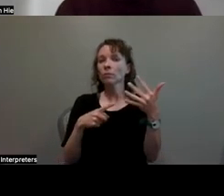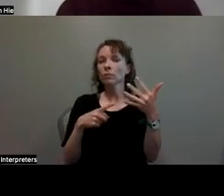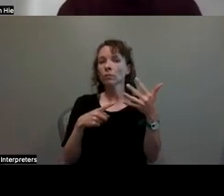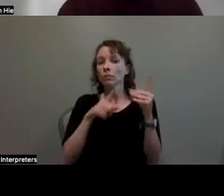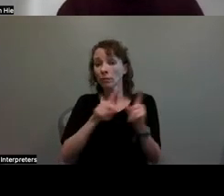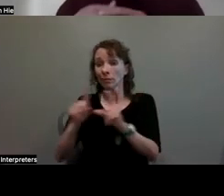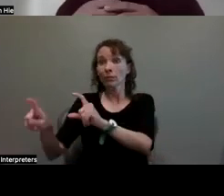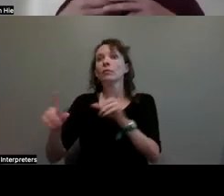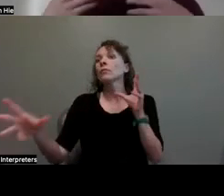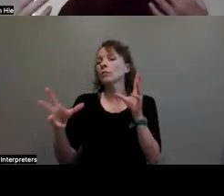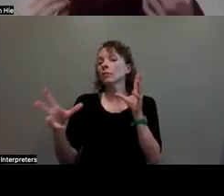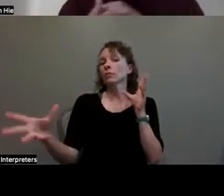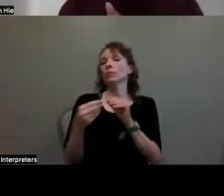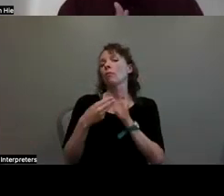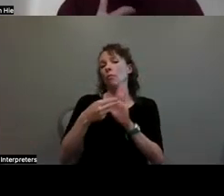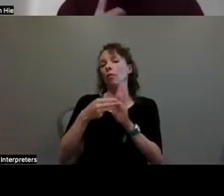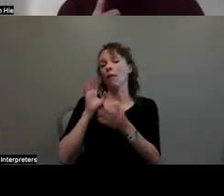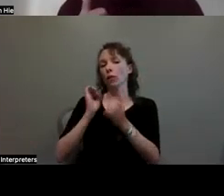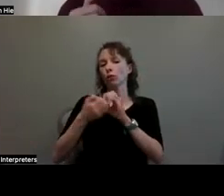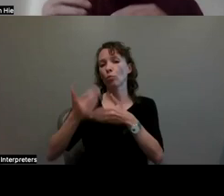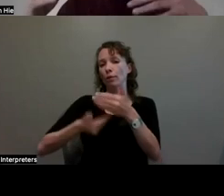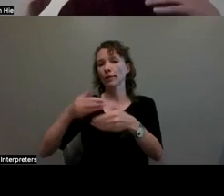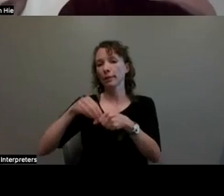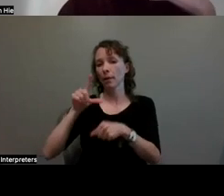the laboratory. And then more recently,